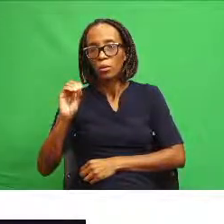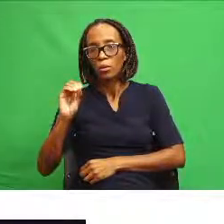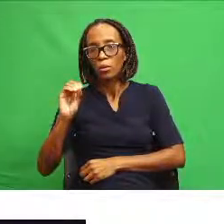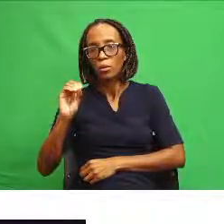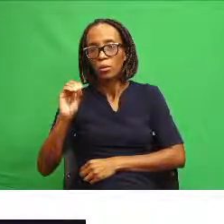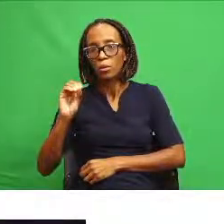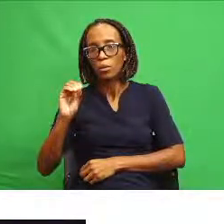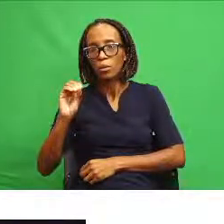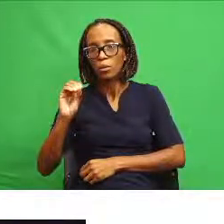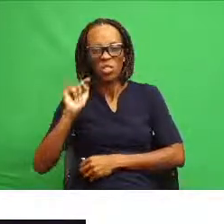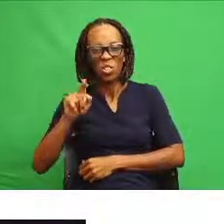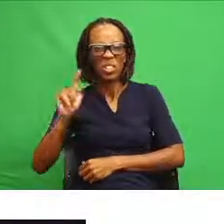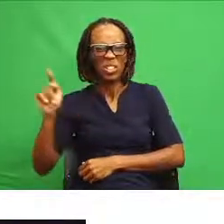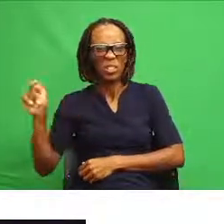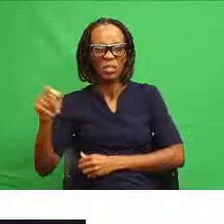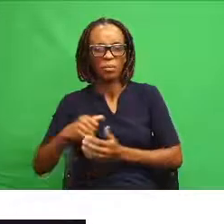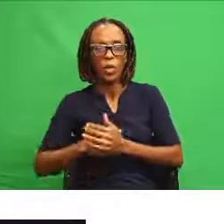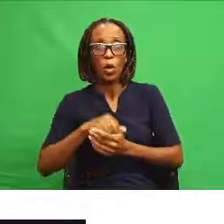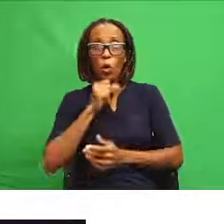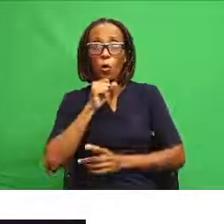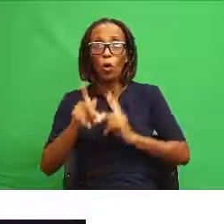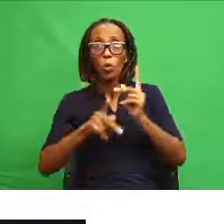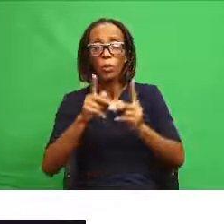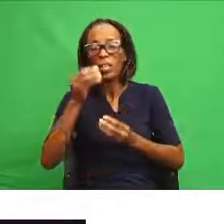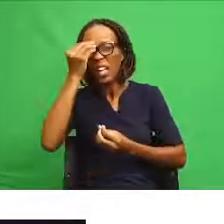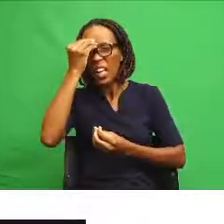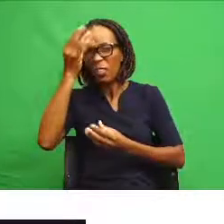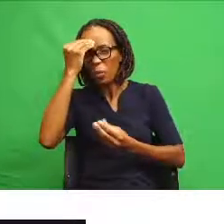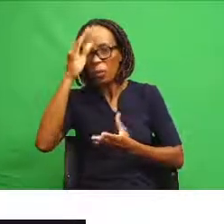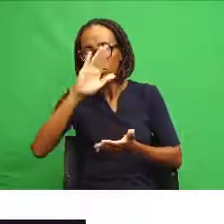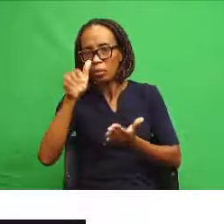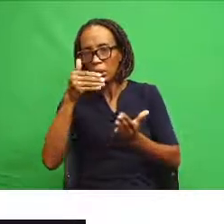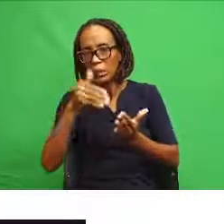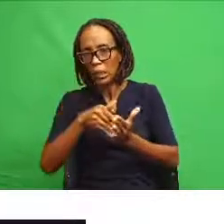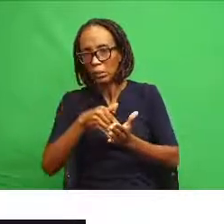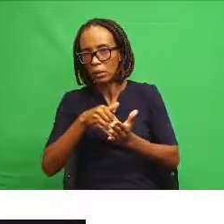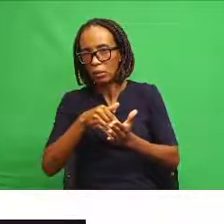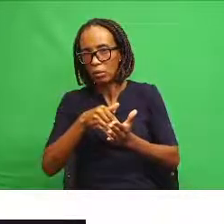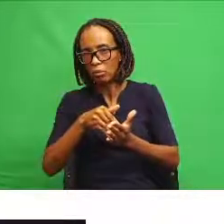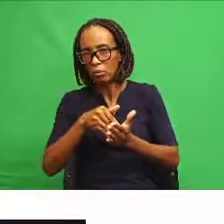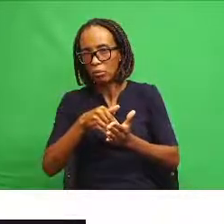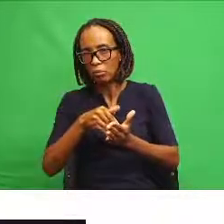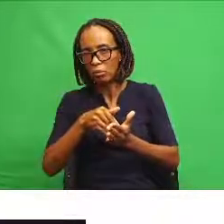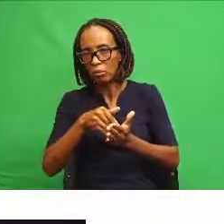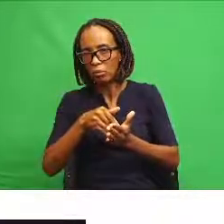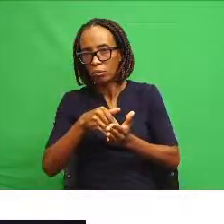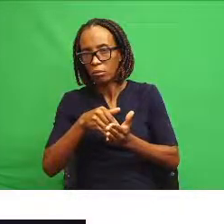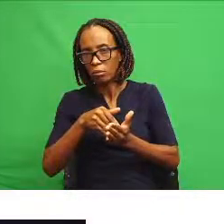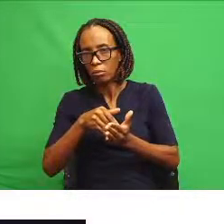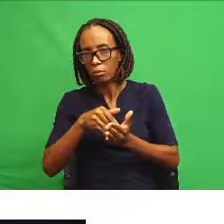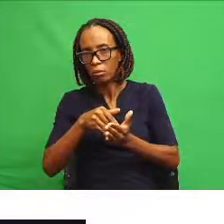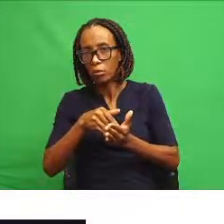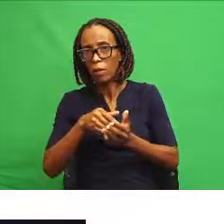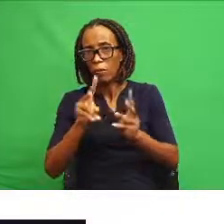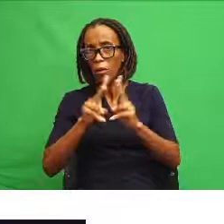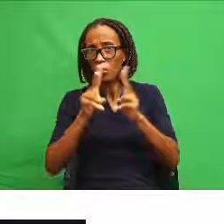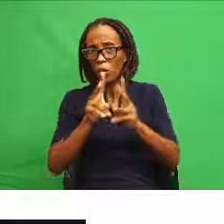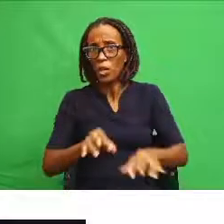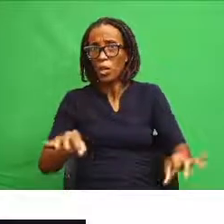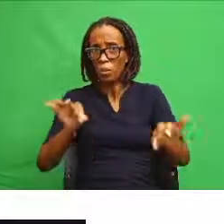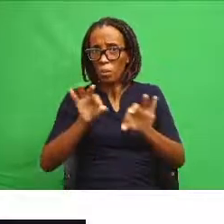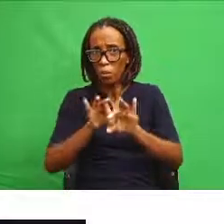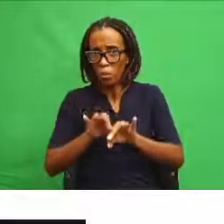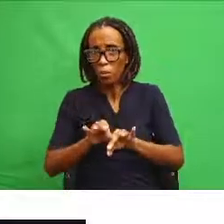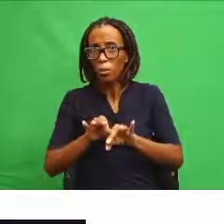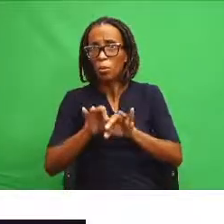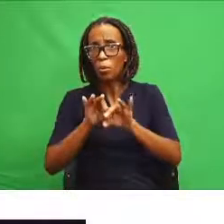opic@social.gov.tt. The Older Persons Information Center, which means OPIC, is one of the most important and impactful